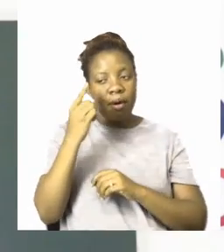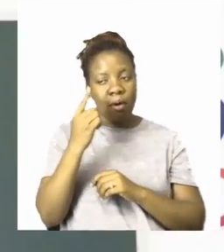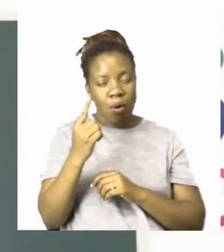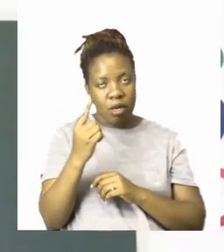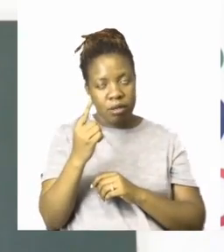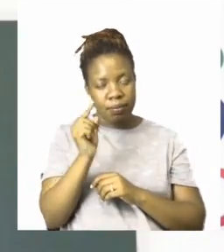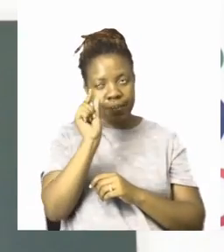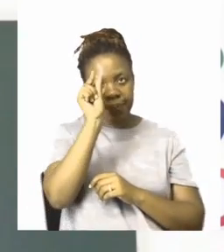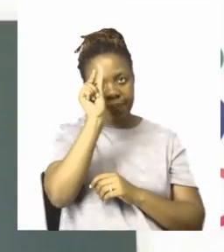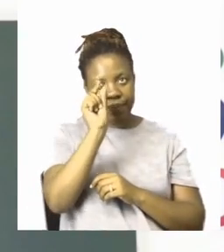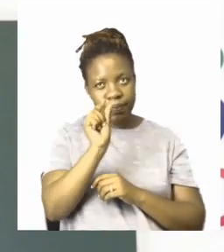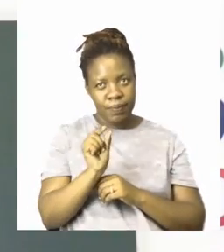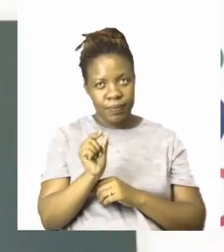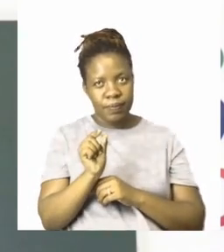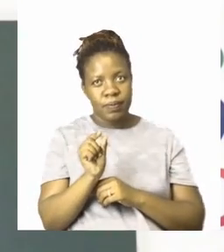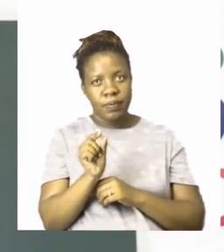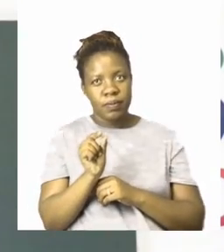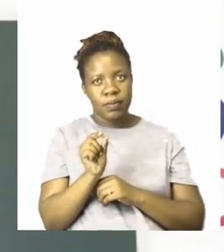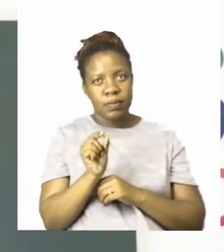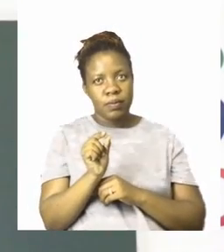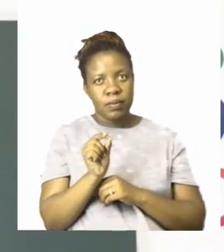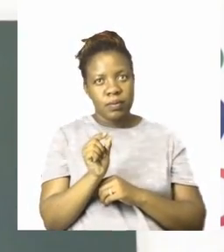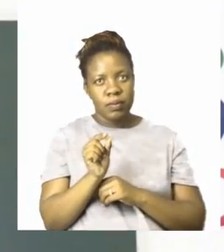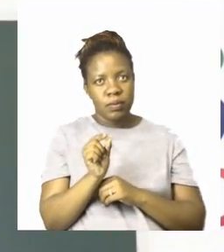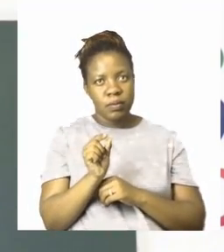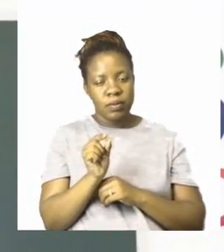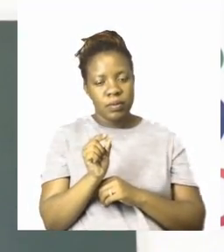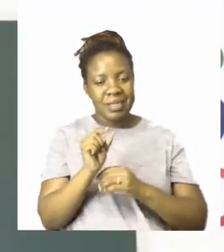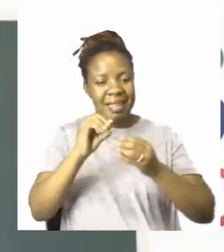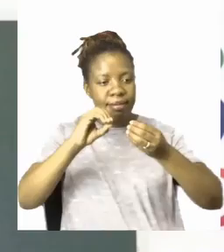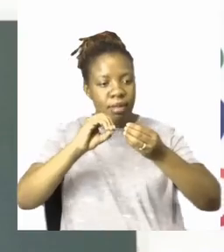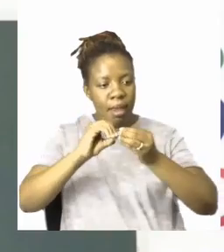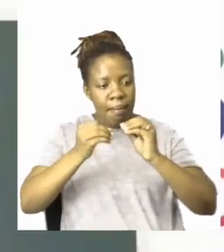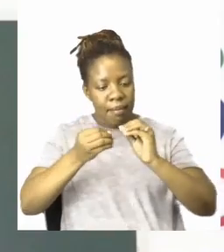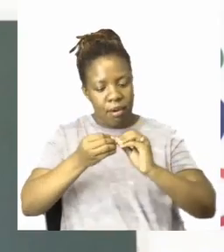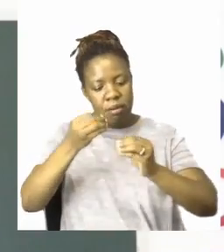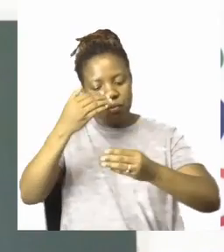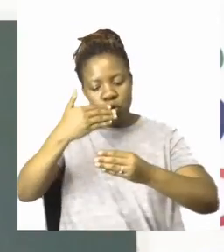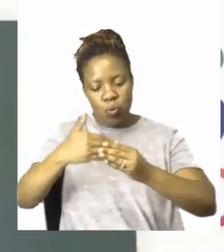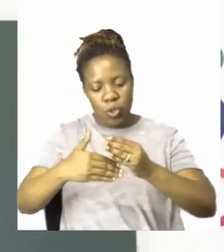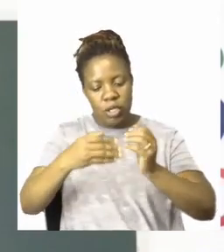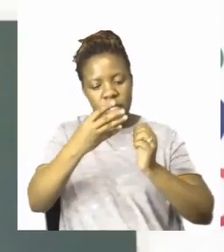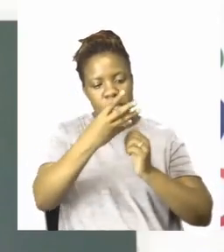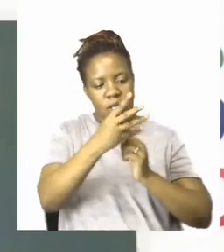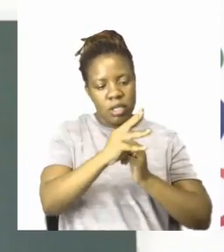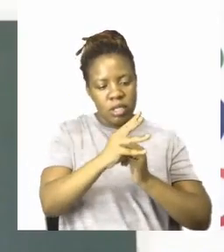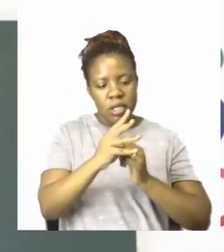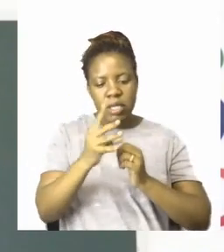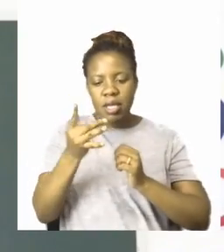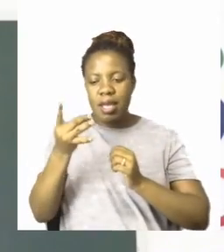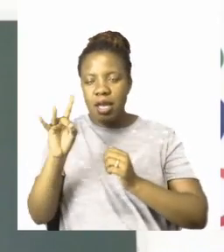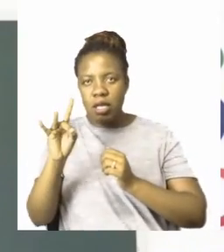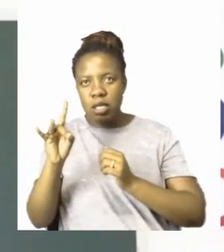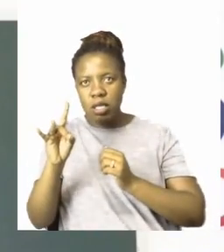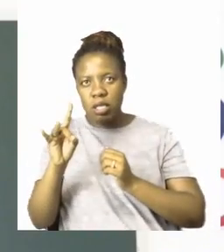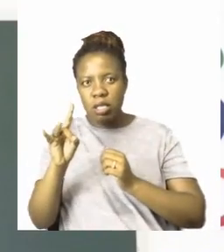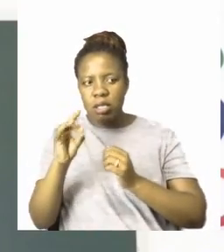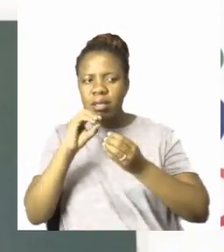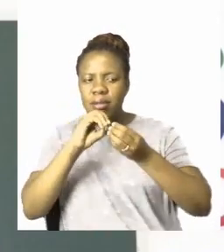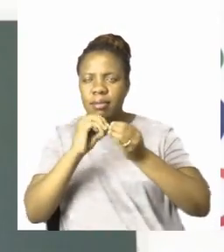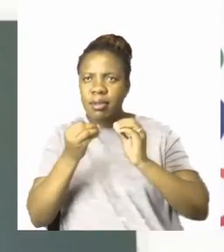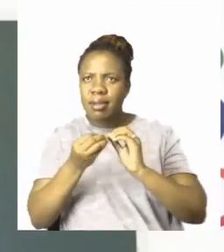down. And that clue said that we had to find the number between 6 and 8.